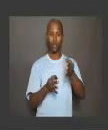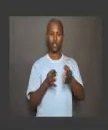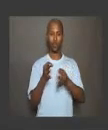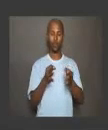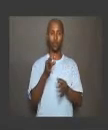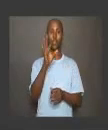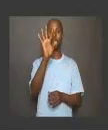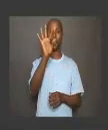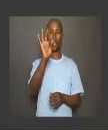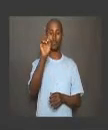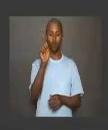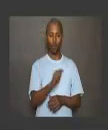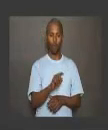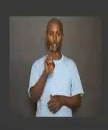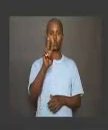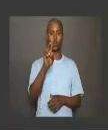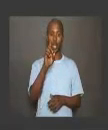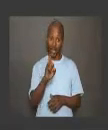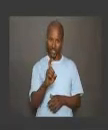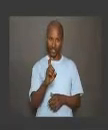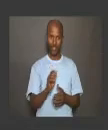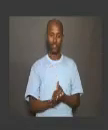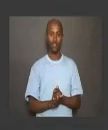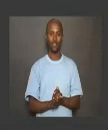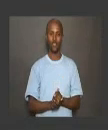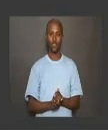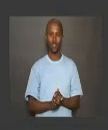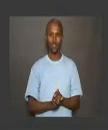expression 9 over 2x.